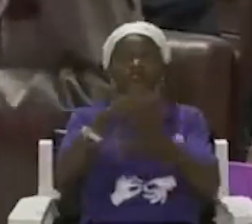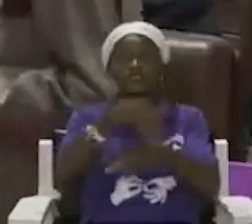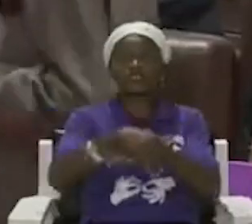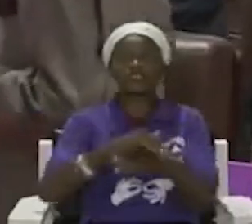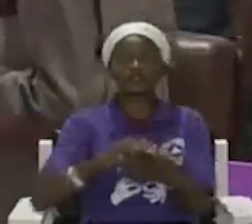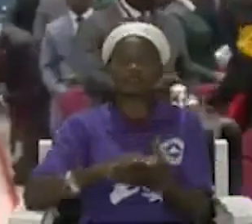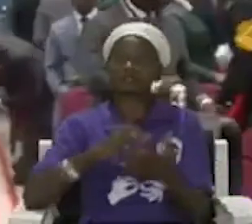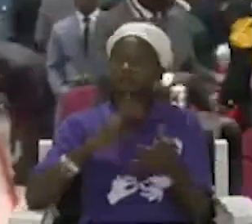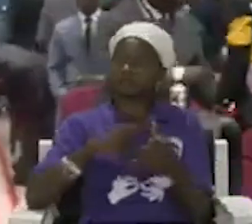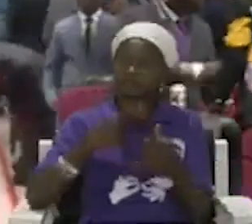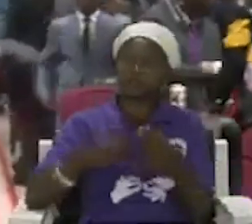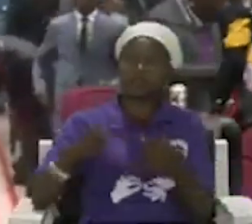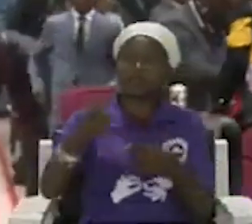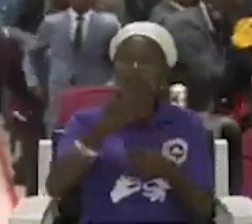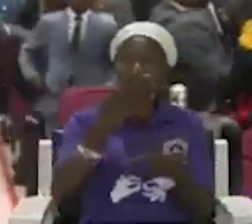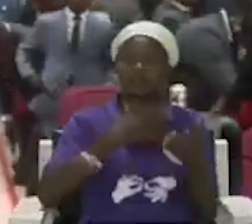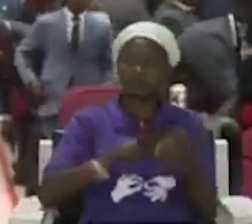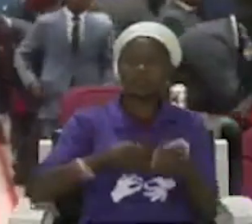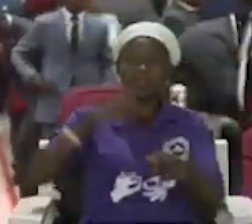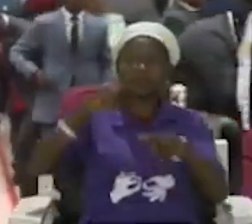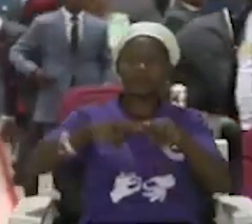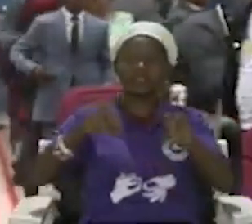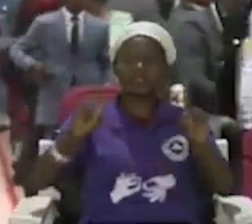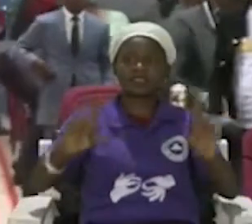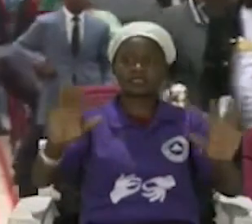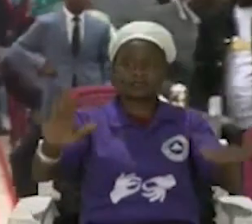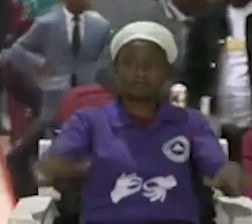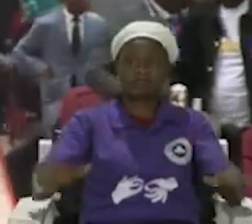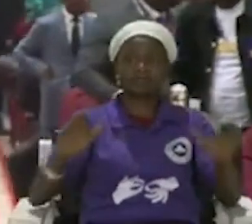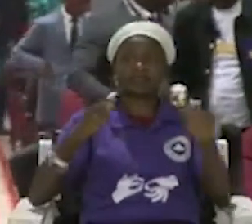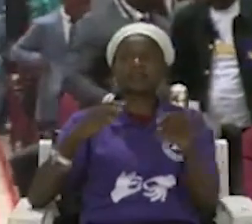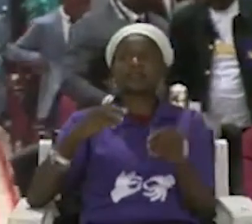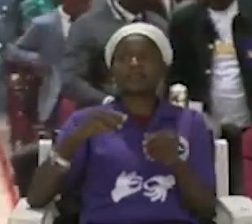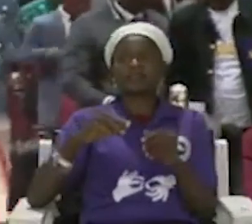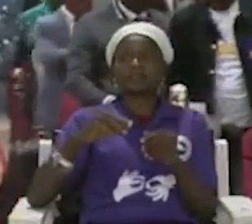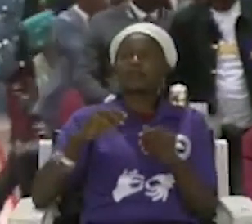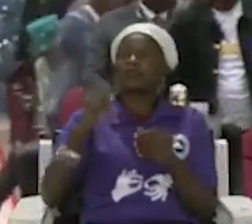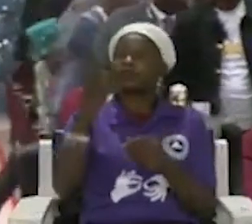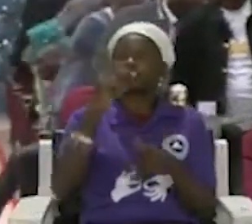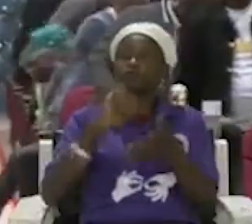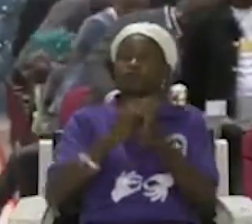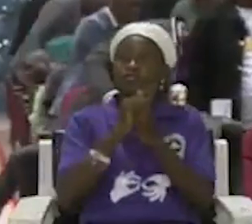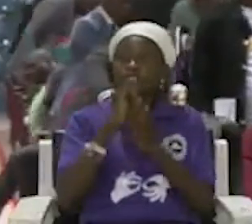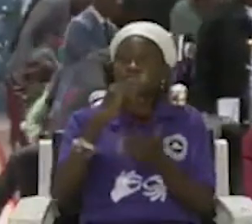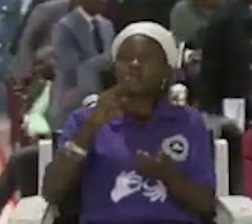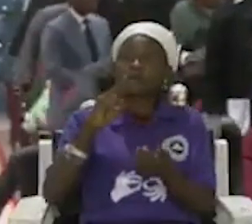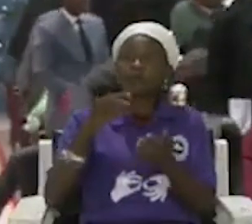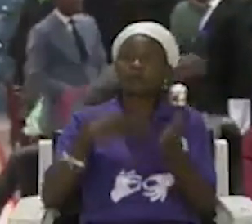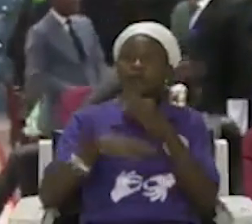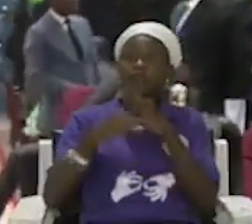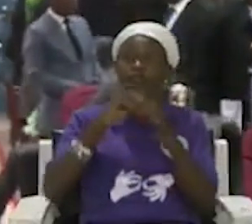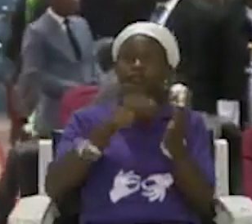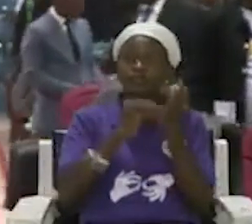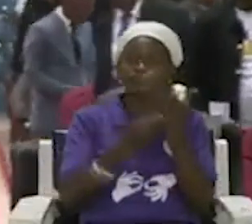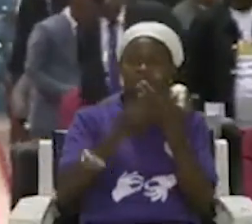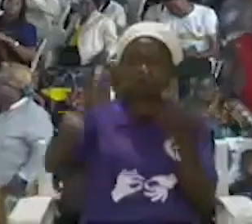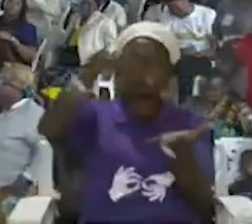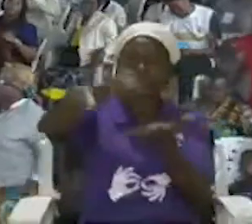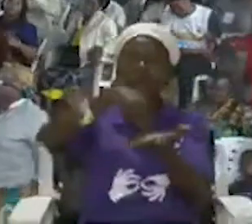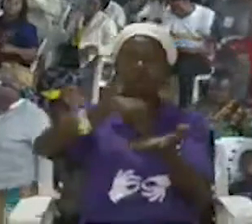And then you may please be seated, except those who are born in the month of October.